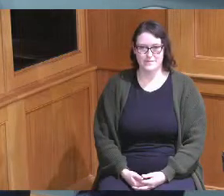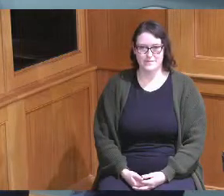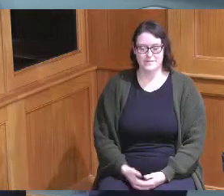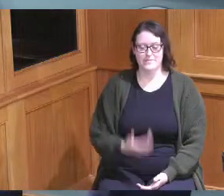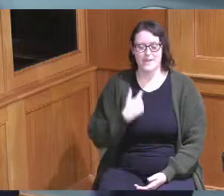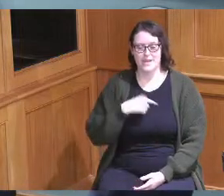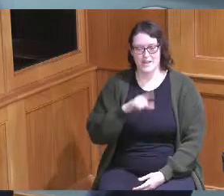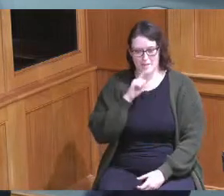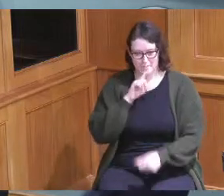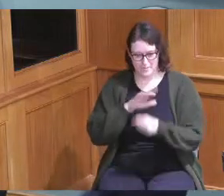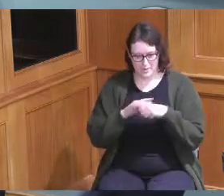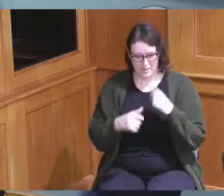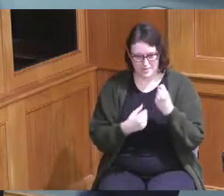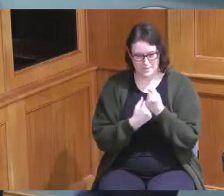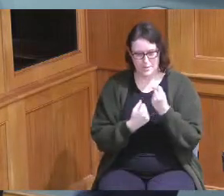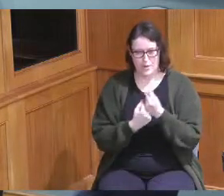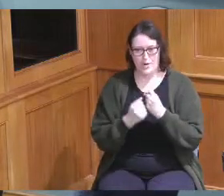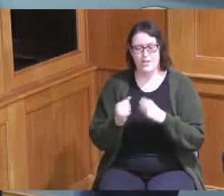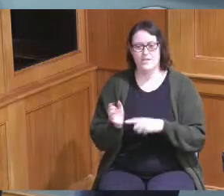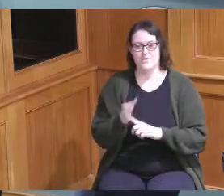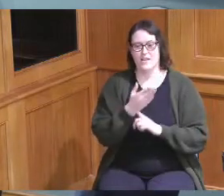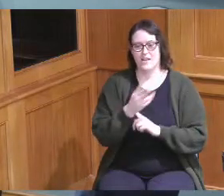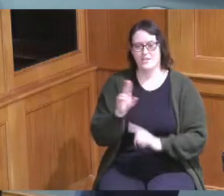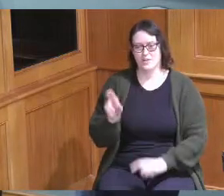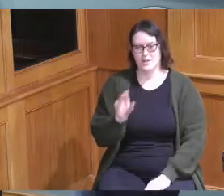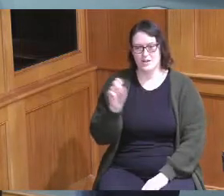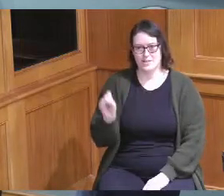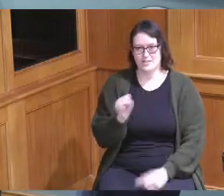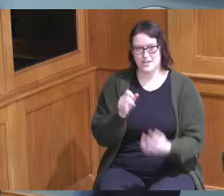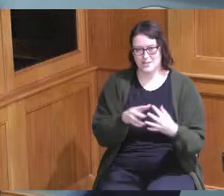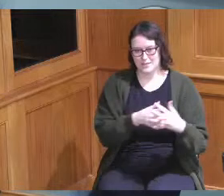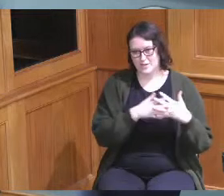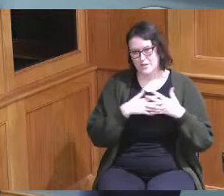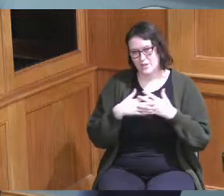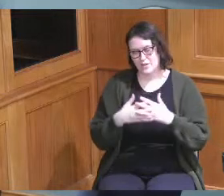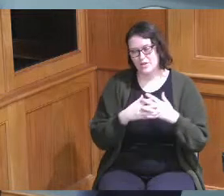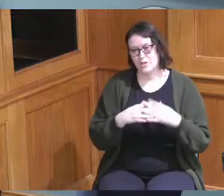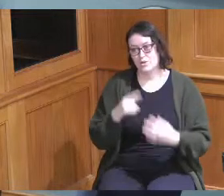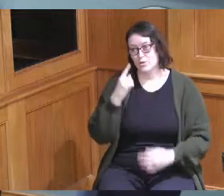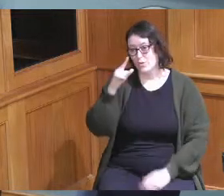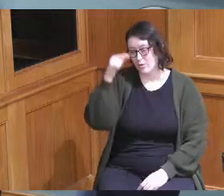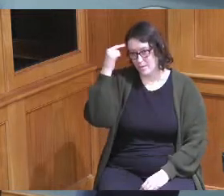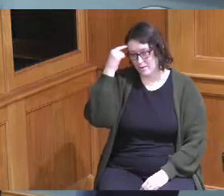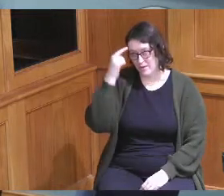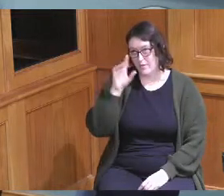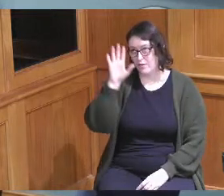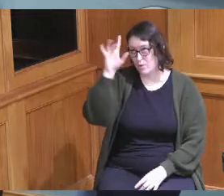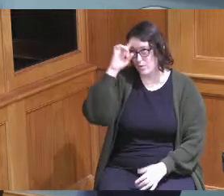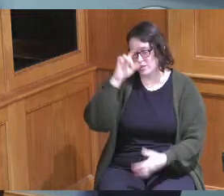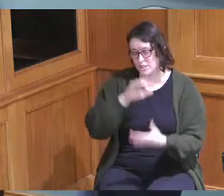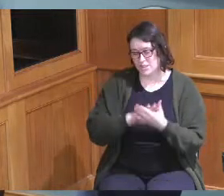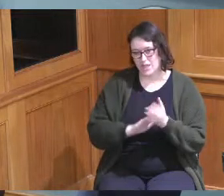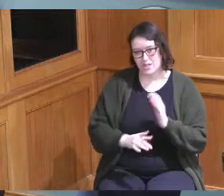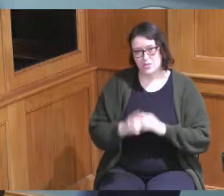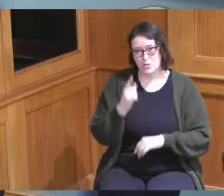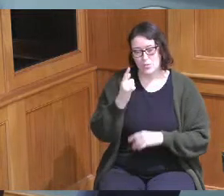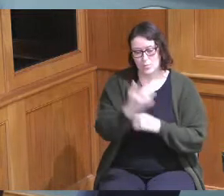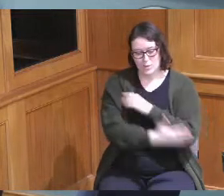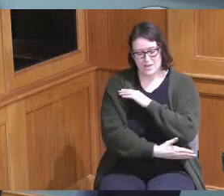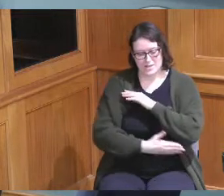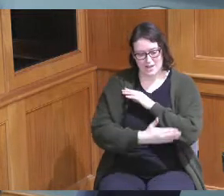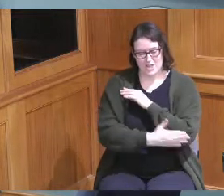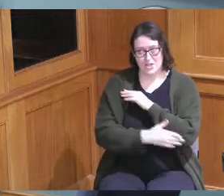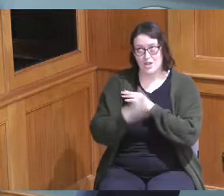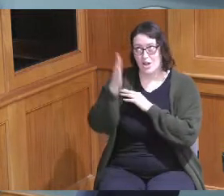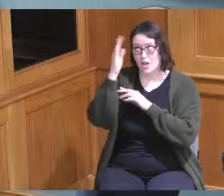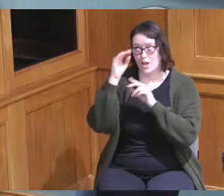I pledge allegiance to the flag of the United States of America and to the republic for which it stands,